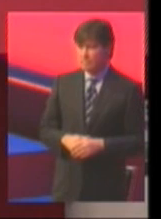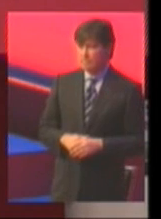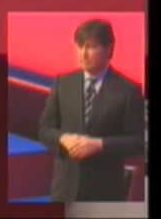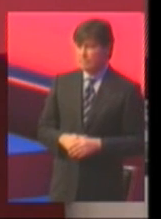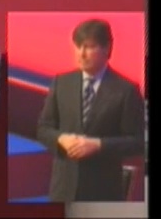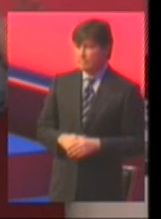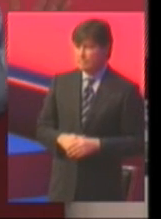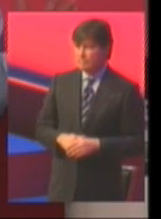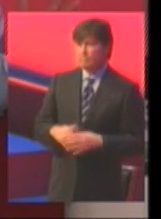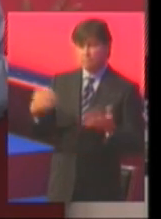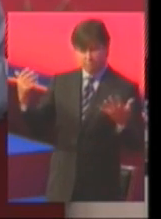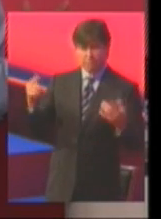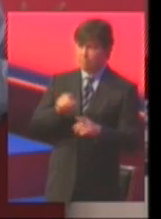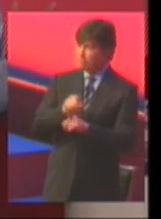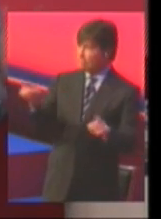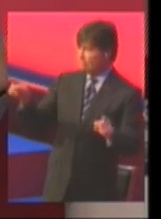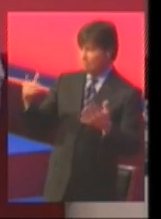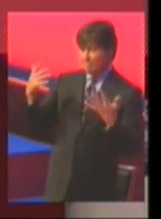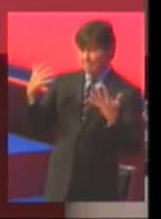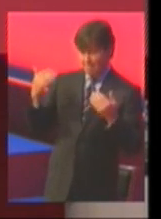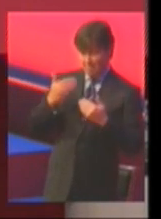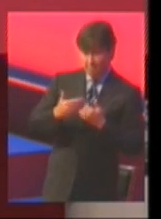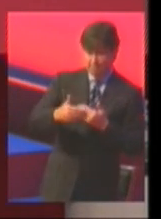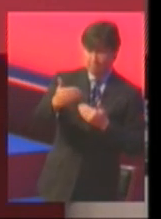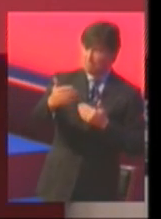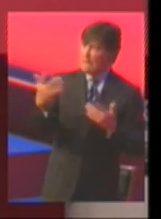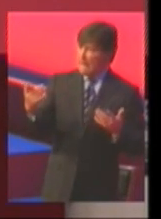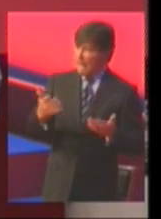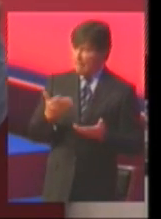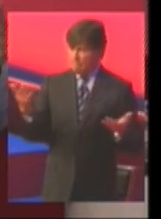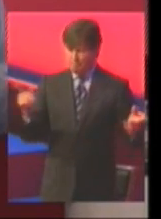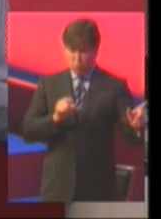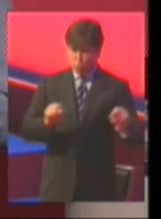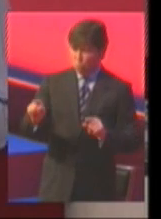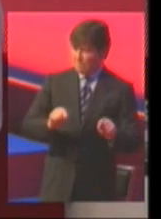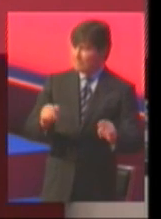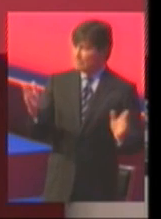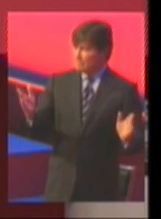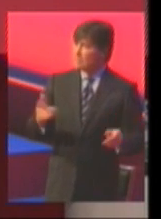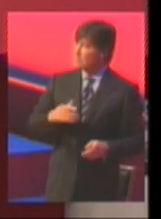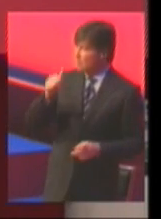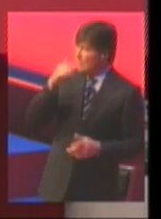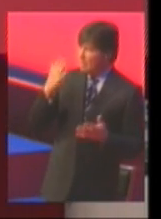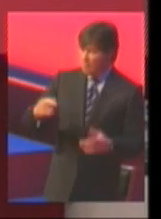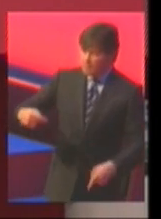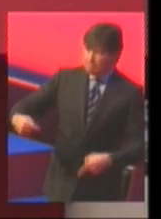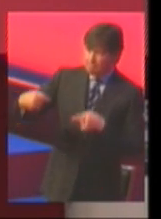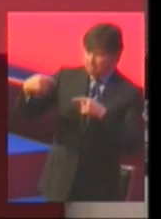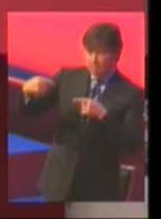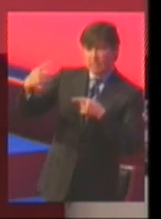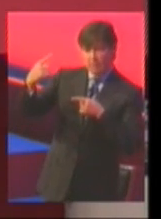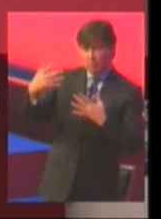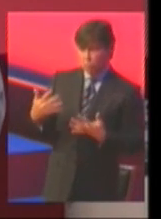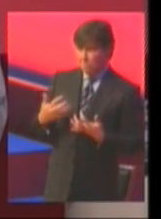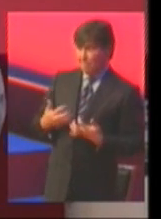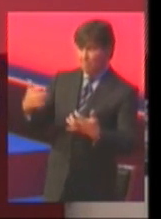So, conference, there are big choices ahead of us in the coming months. We have a battle on our hands and we know it. But I believe we should leave